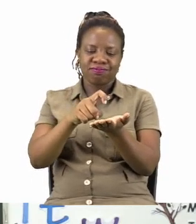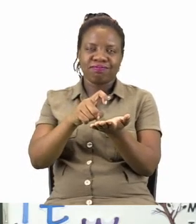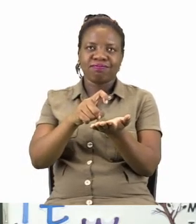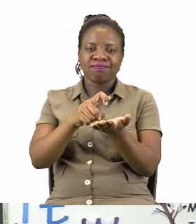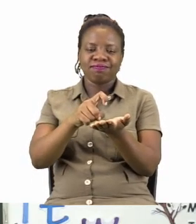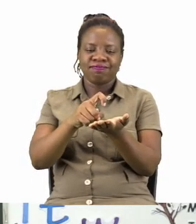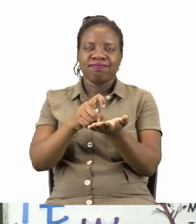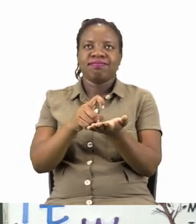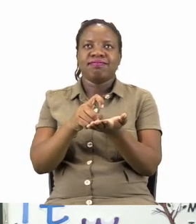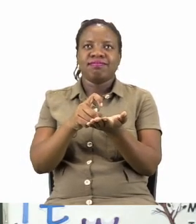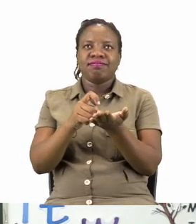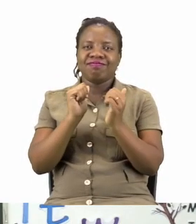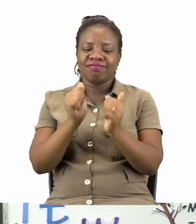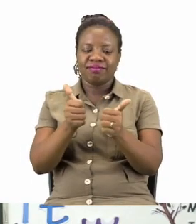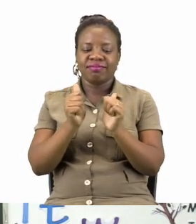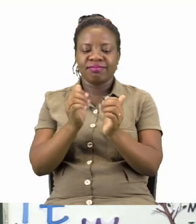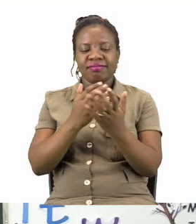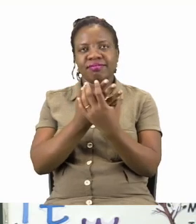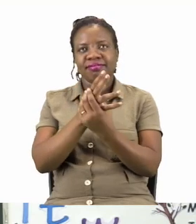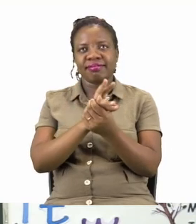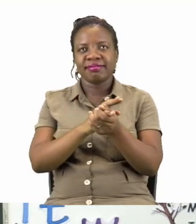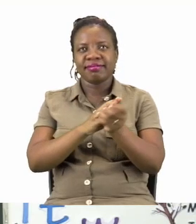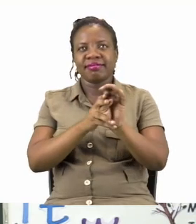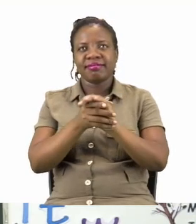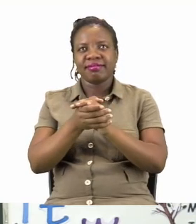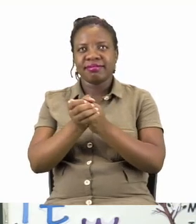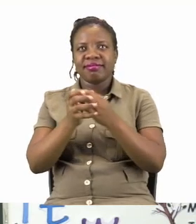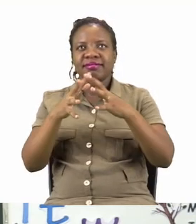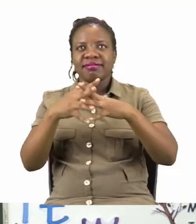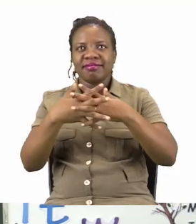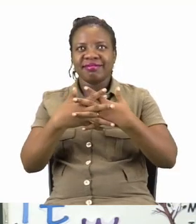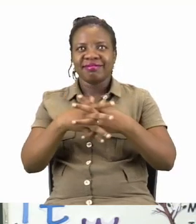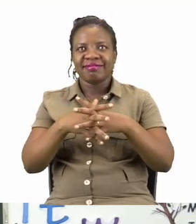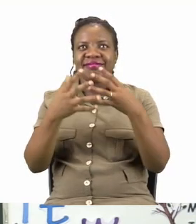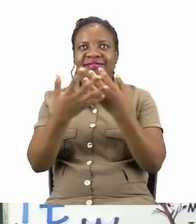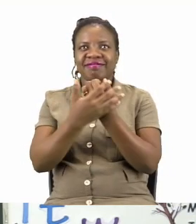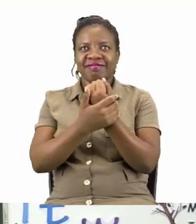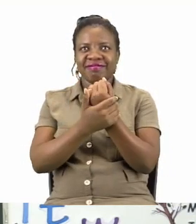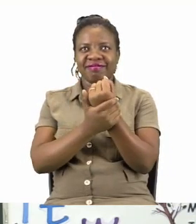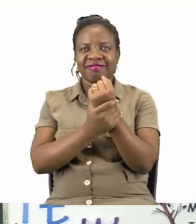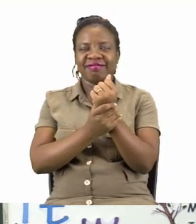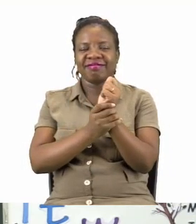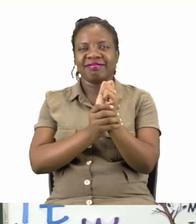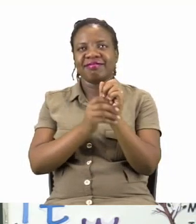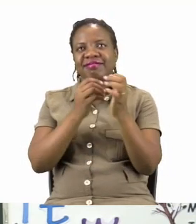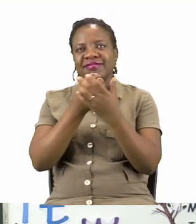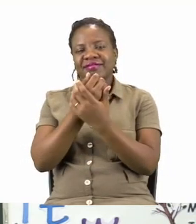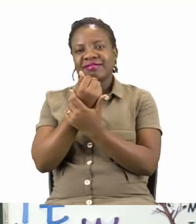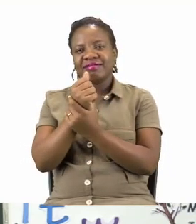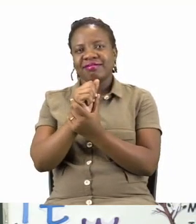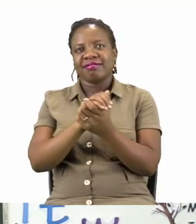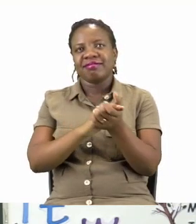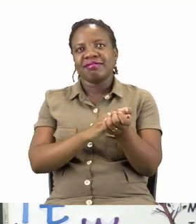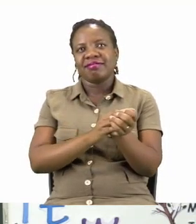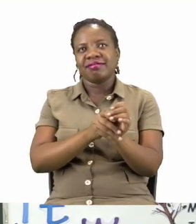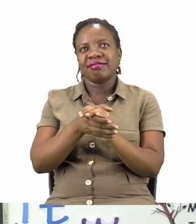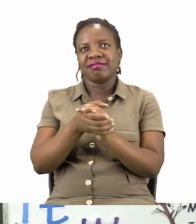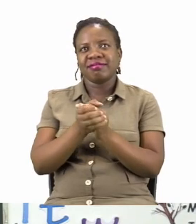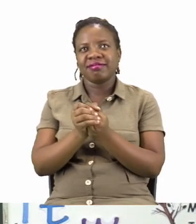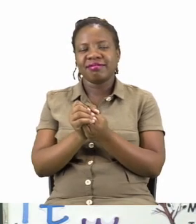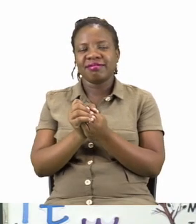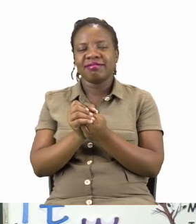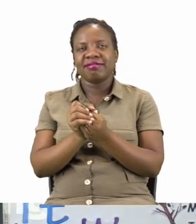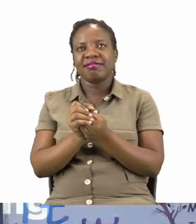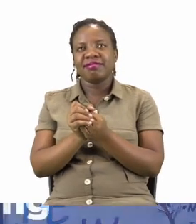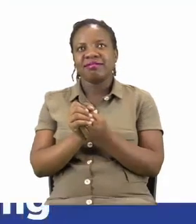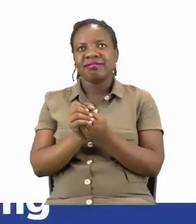enough sanitizer on our hands and that we rub it in carefully. Now let's see